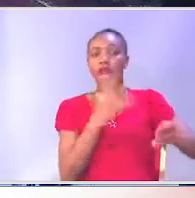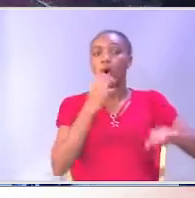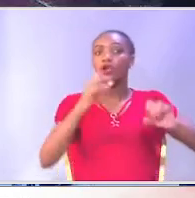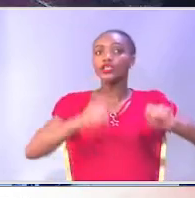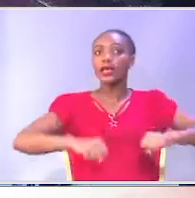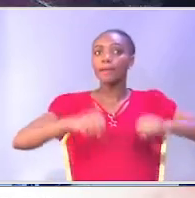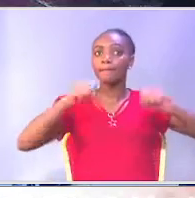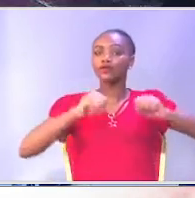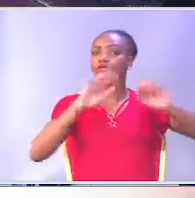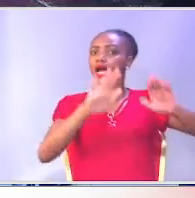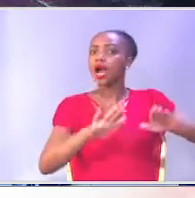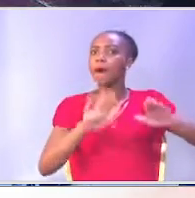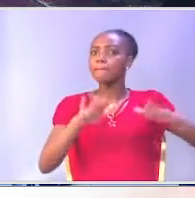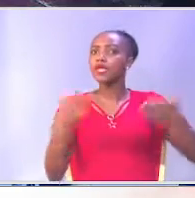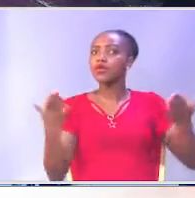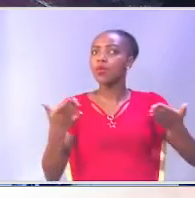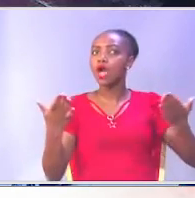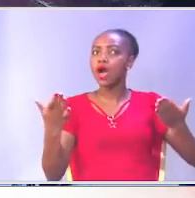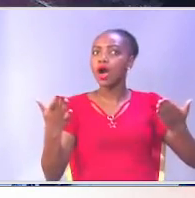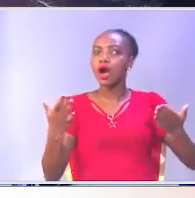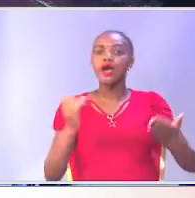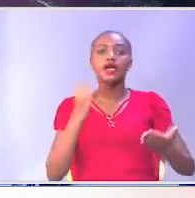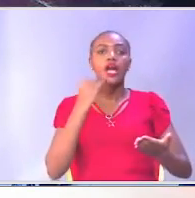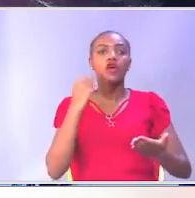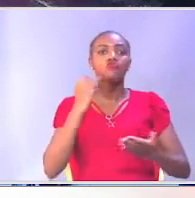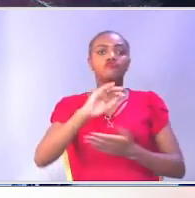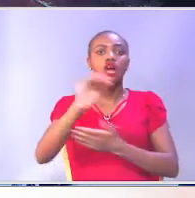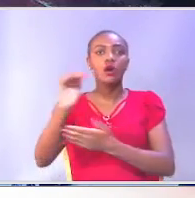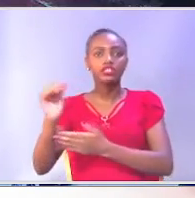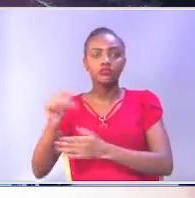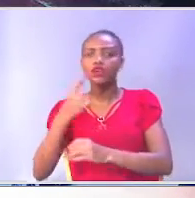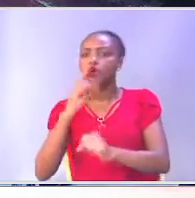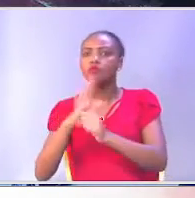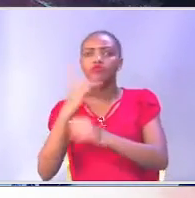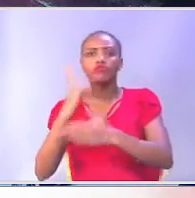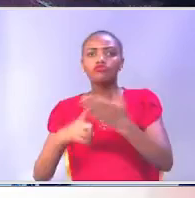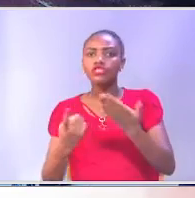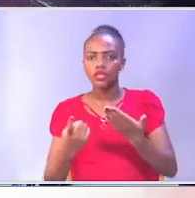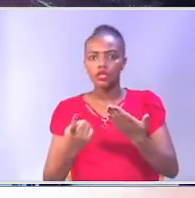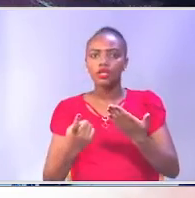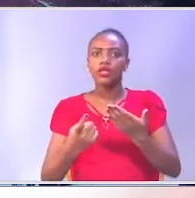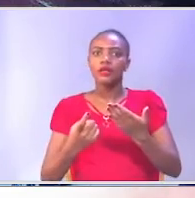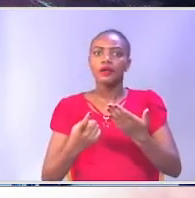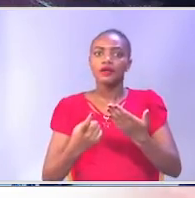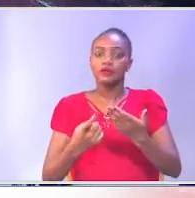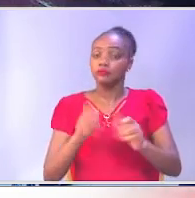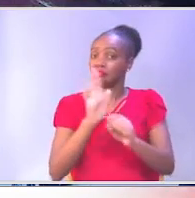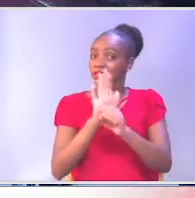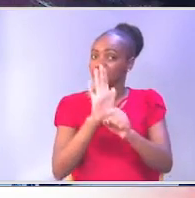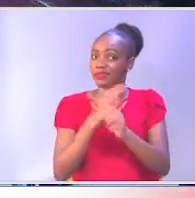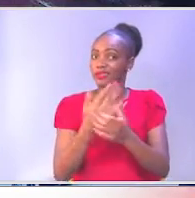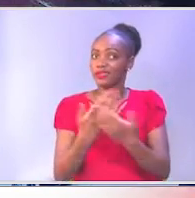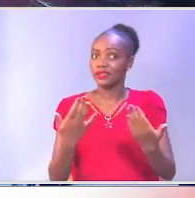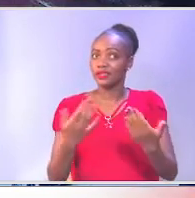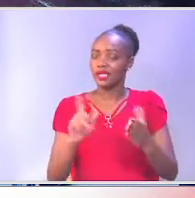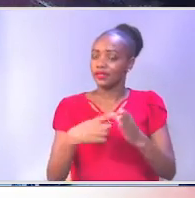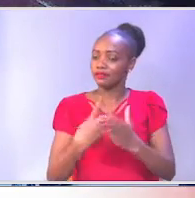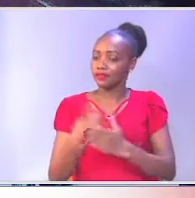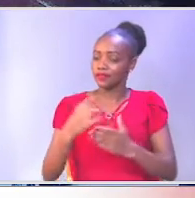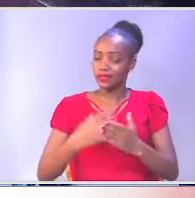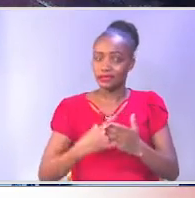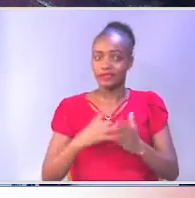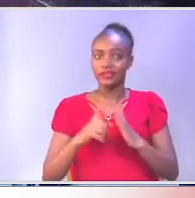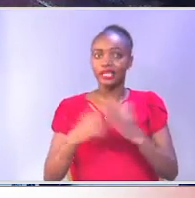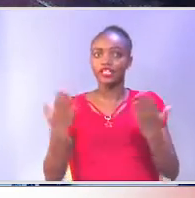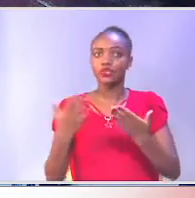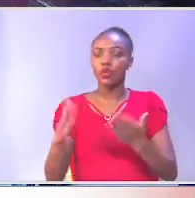Leader Raila Odinga took his campaigns to the vote-rich Nakuru County, making promises to residents if elected president. His tour in the county started at